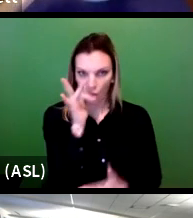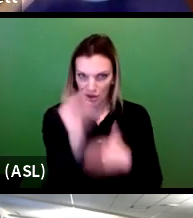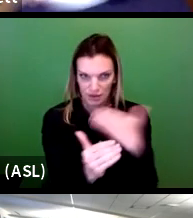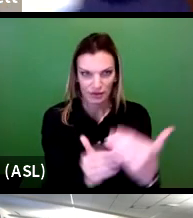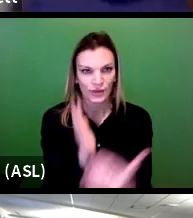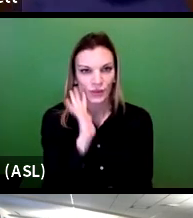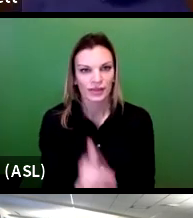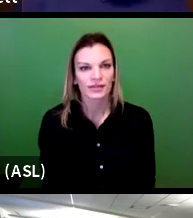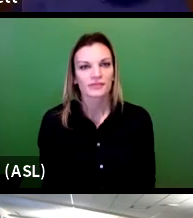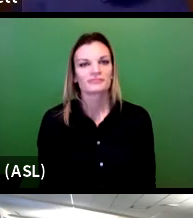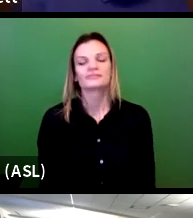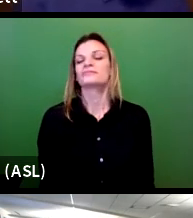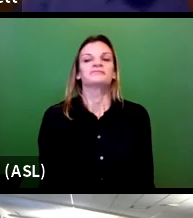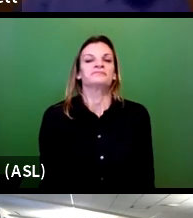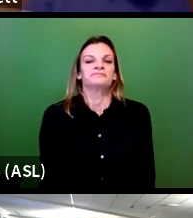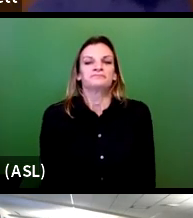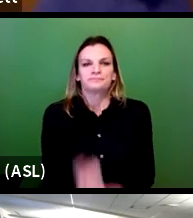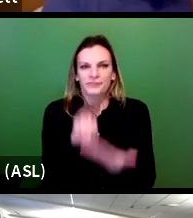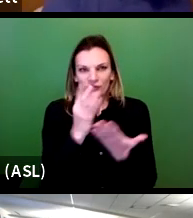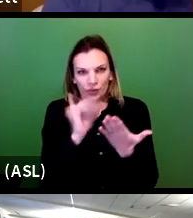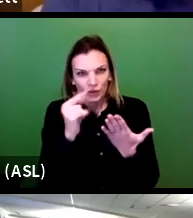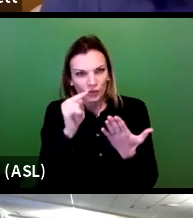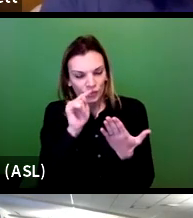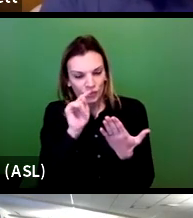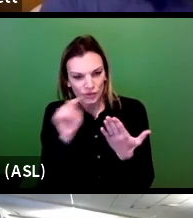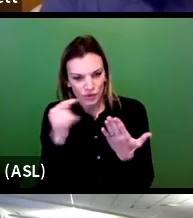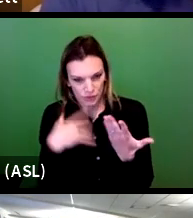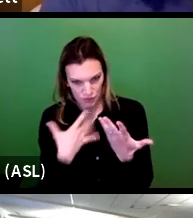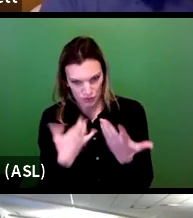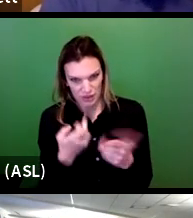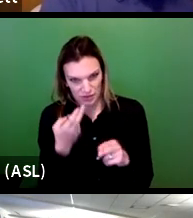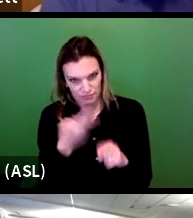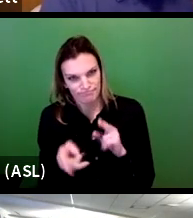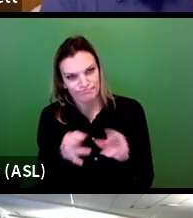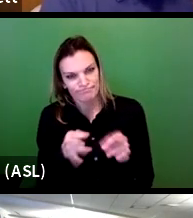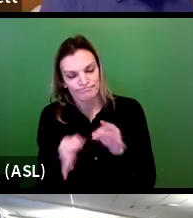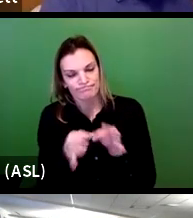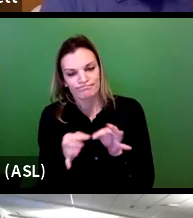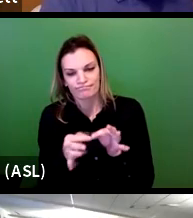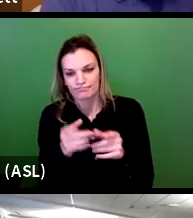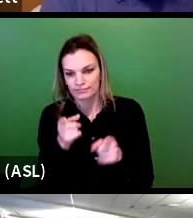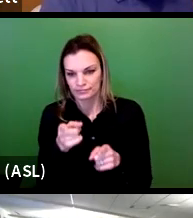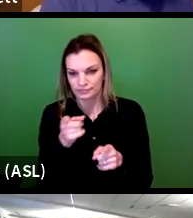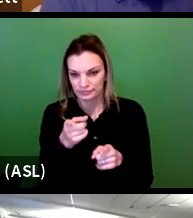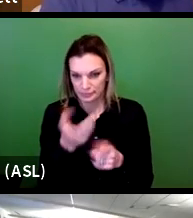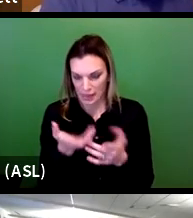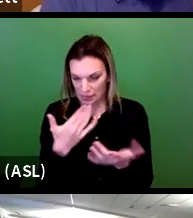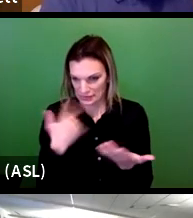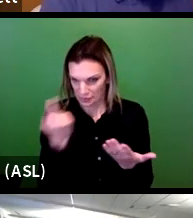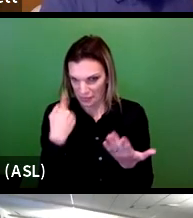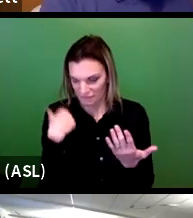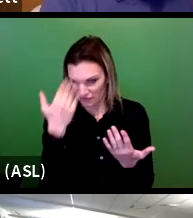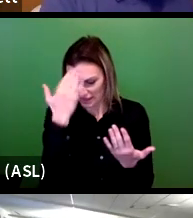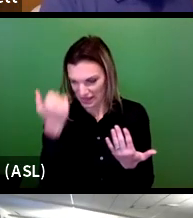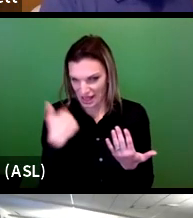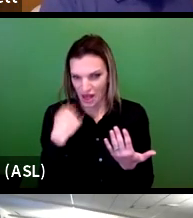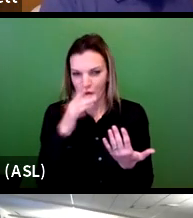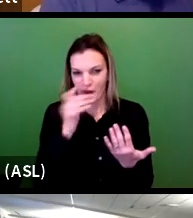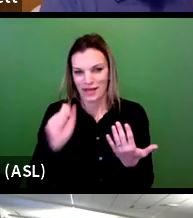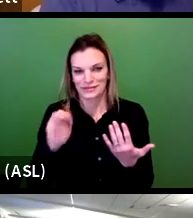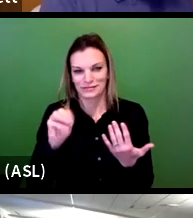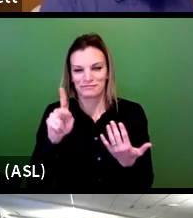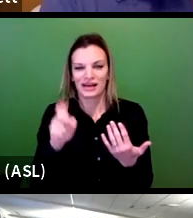And just a few other things really briefly, and then I'll ask Mike Brady if there's anything I've forgotten. I'm sure there